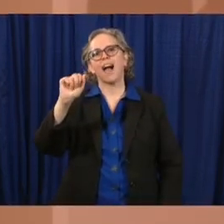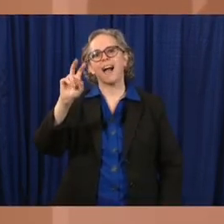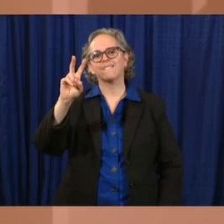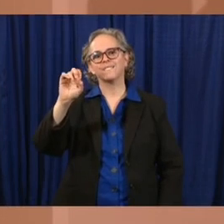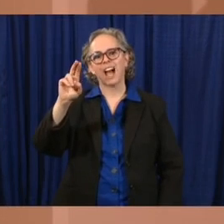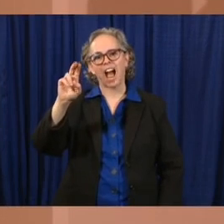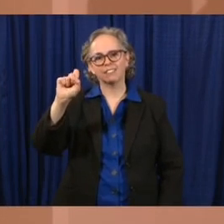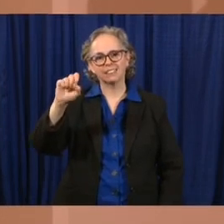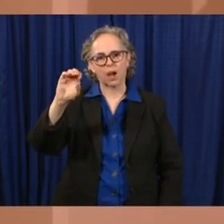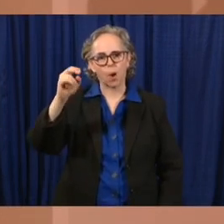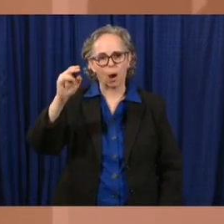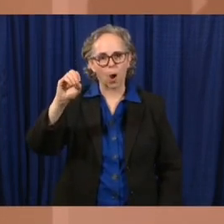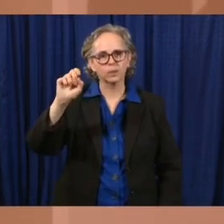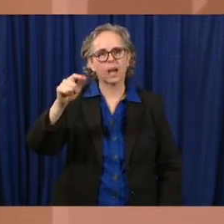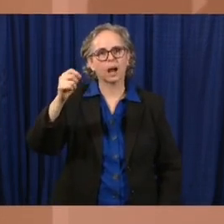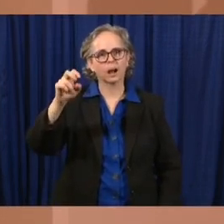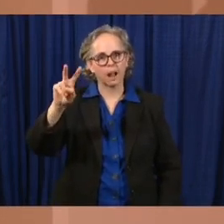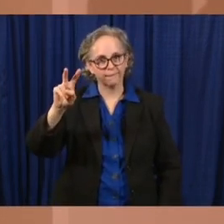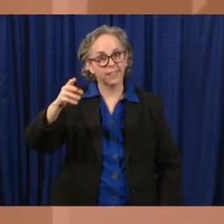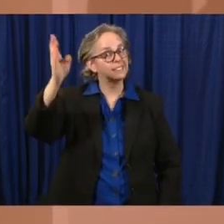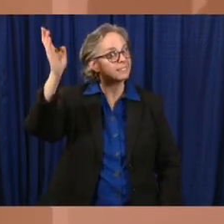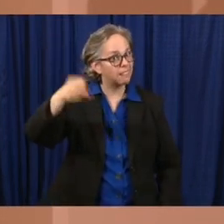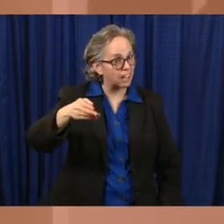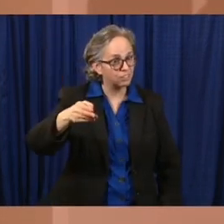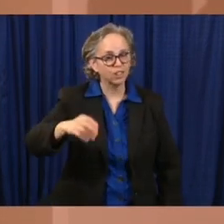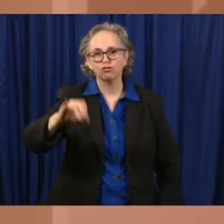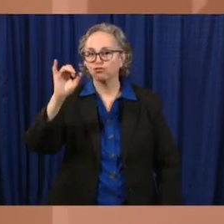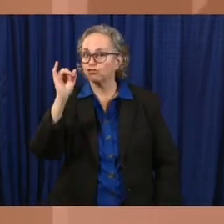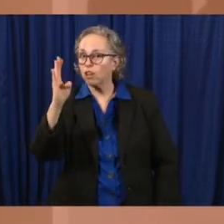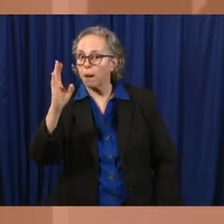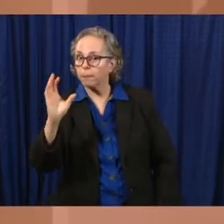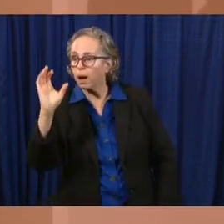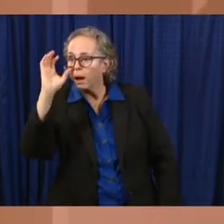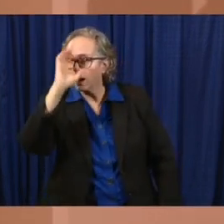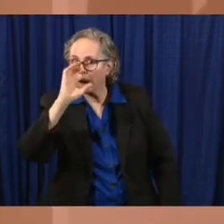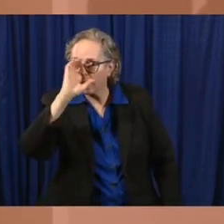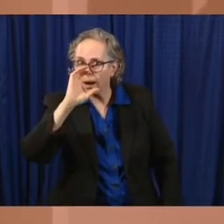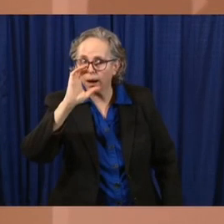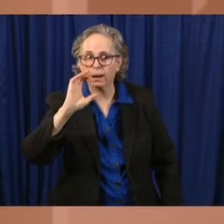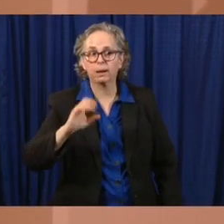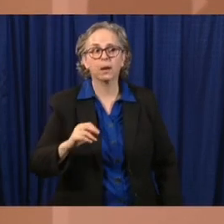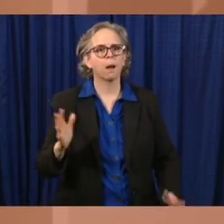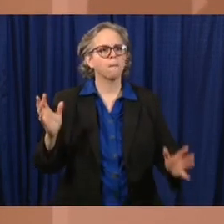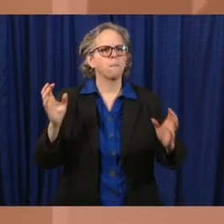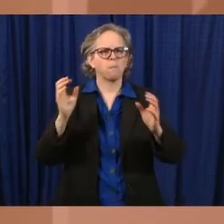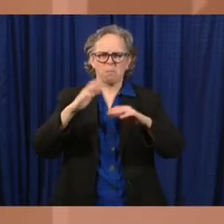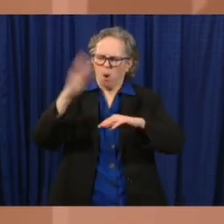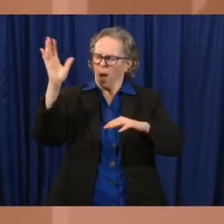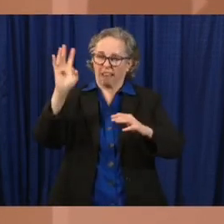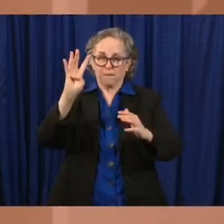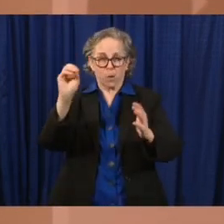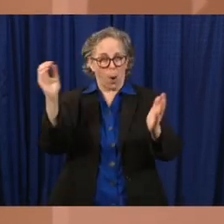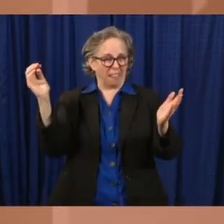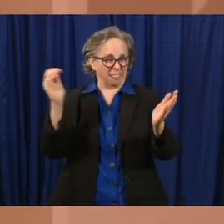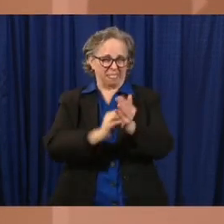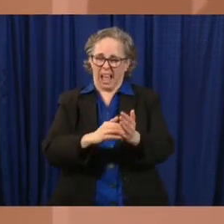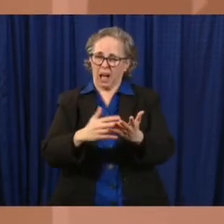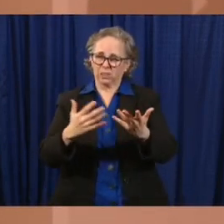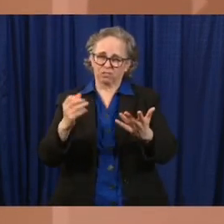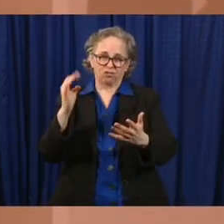coronavirus.ohio.gov/job search site. There are over 40,000 jobs there from 642 employers who are